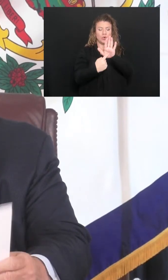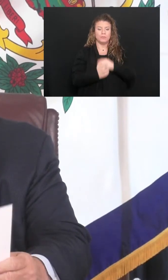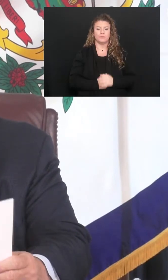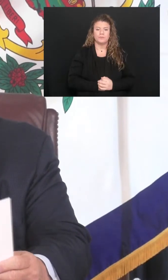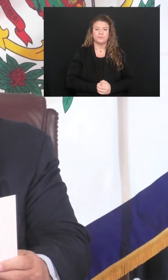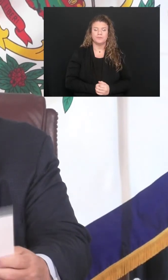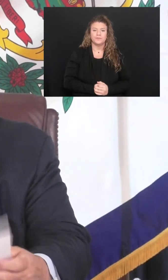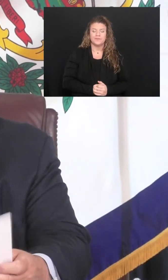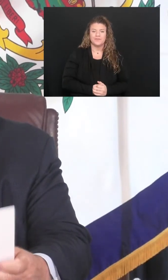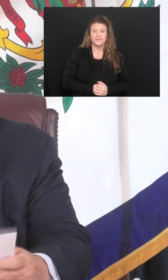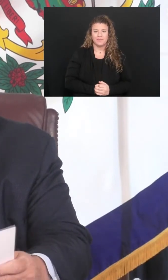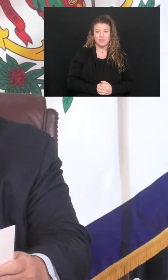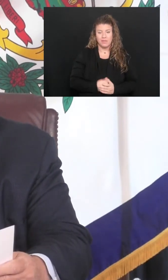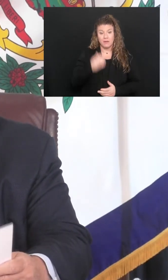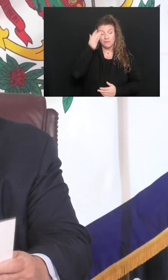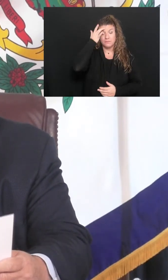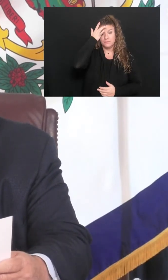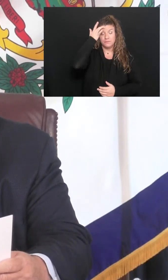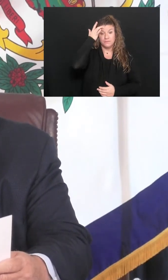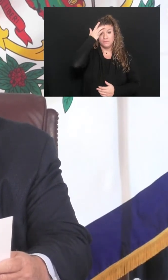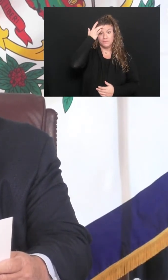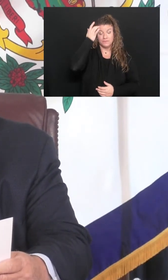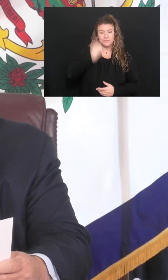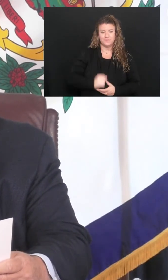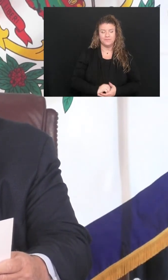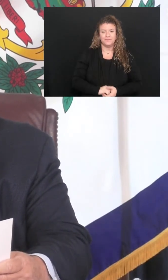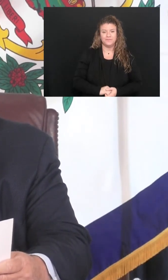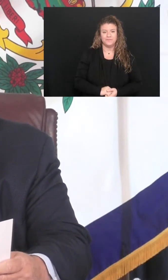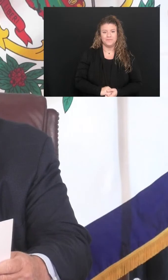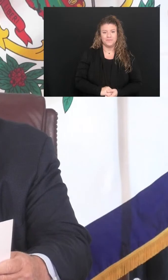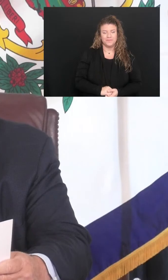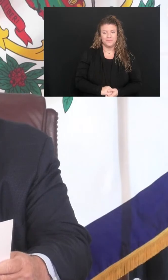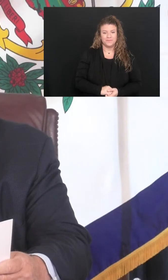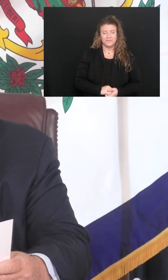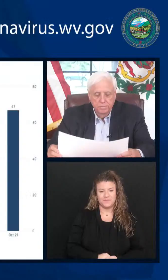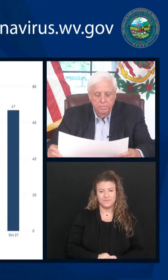have you got that, Jordan?